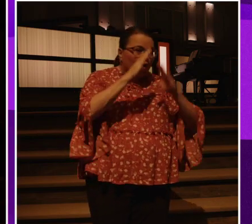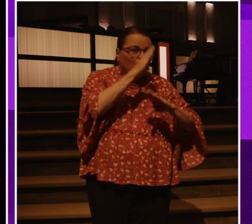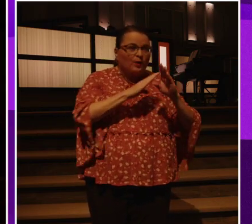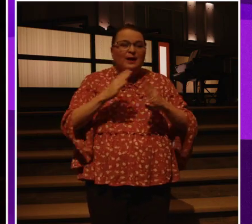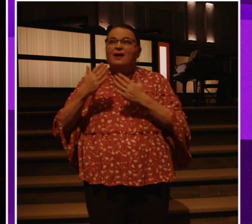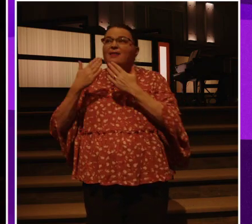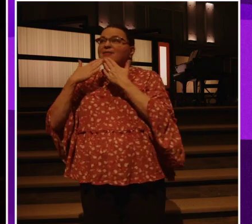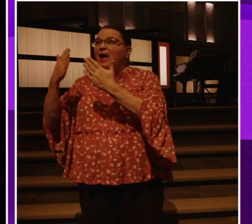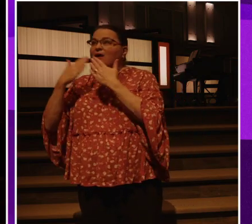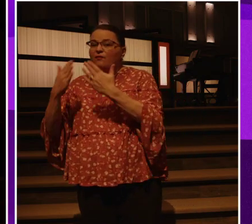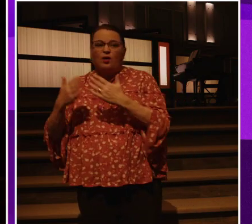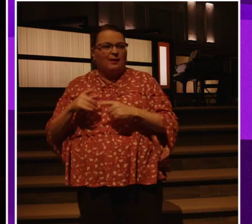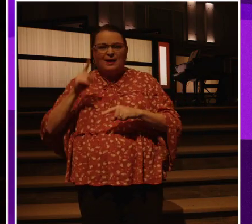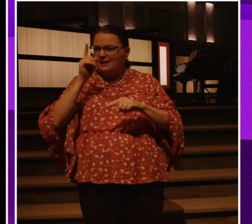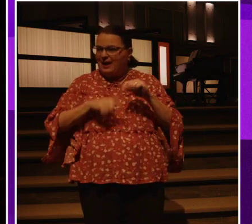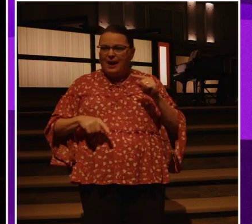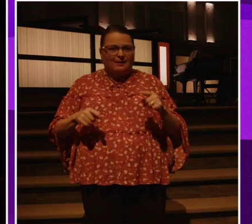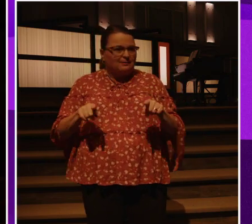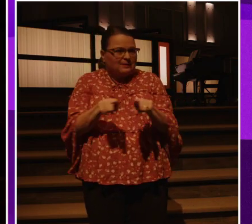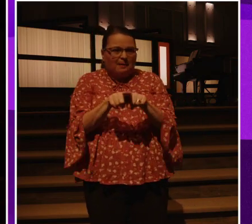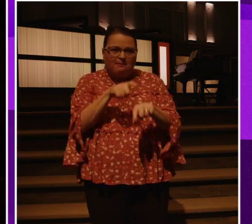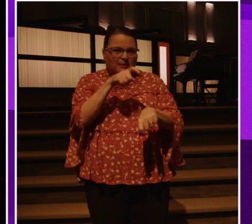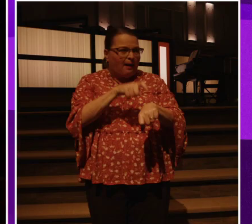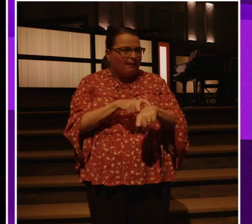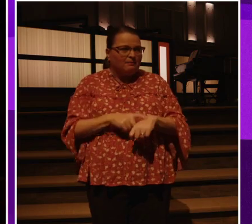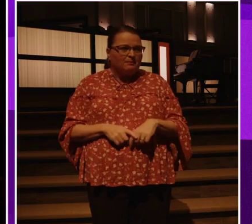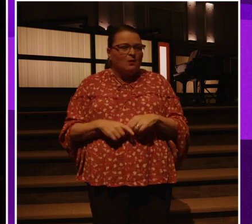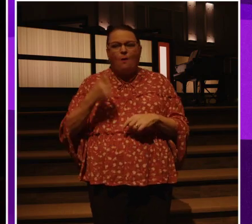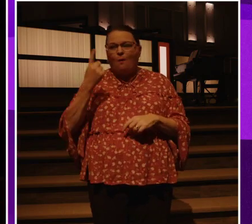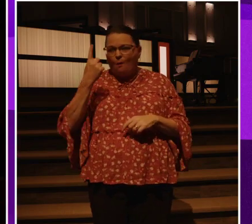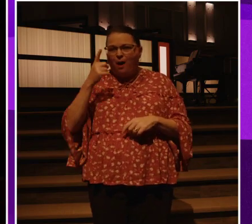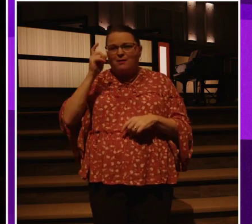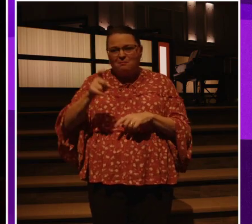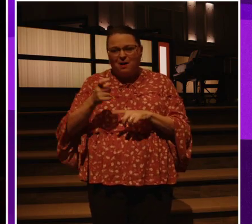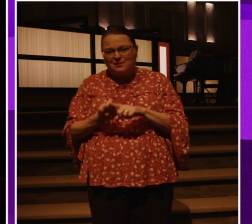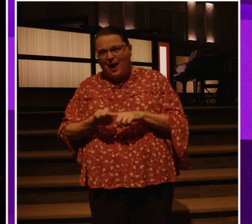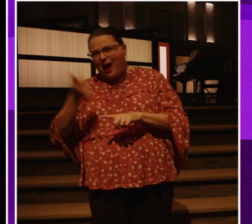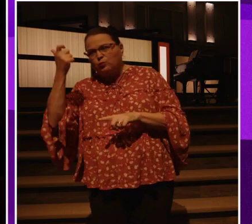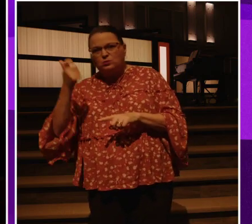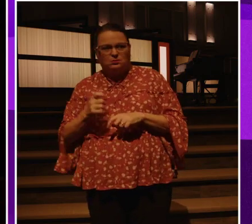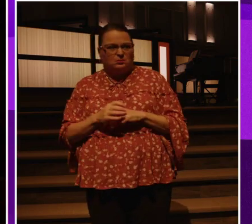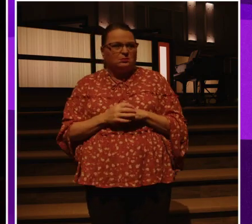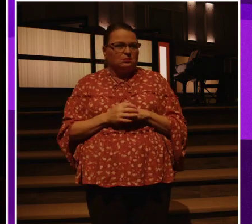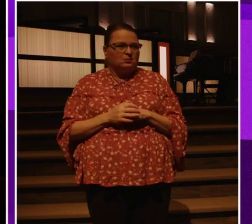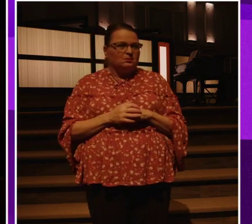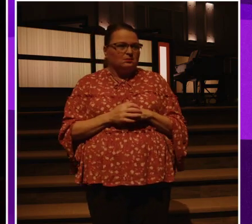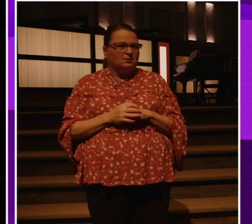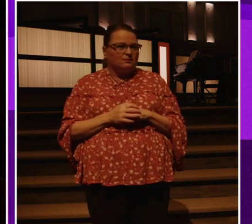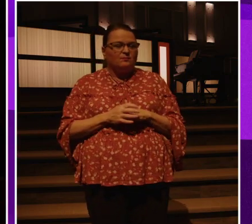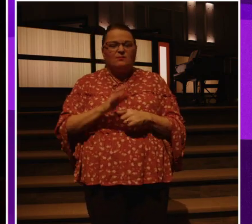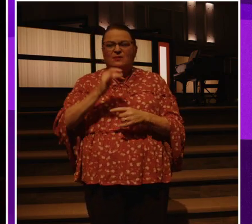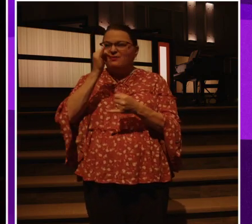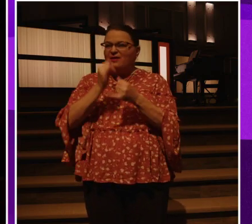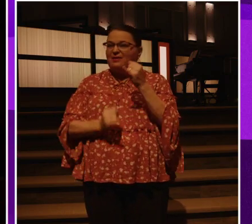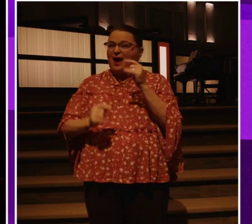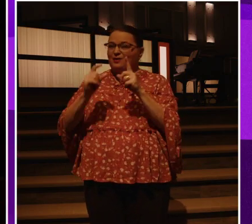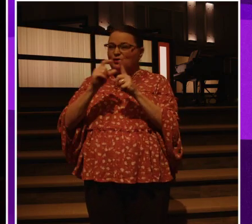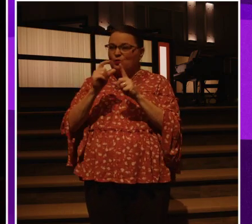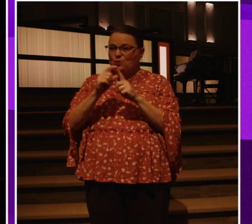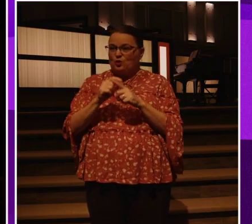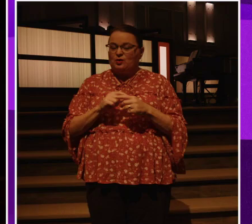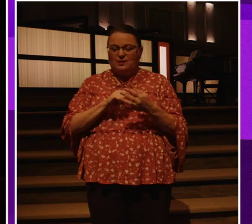One must be cast out that the other might have freedom. The last word in that verse is the